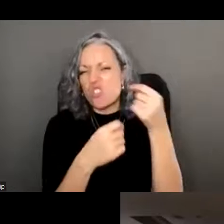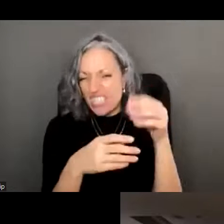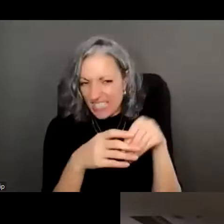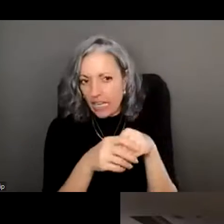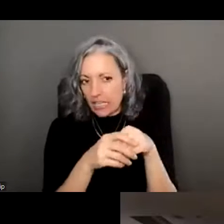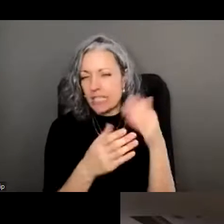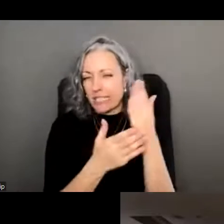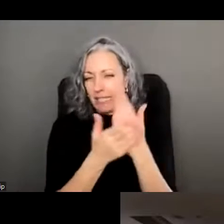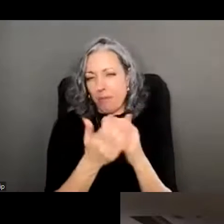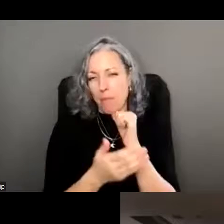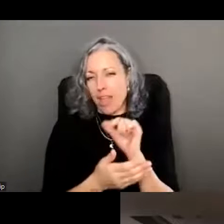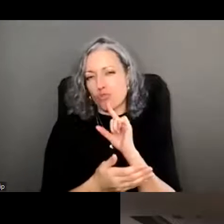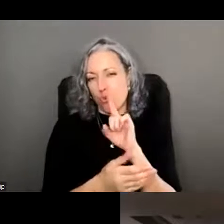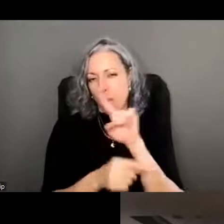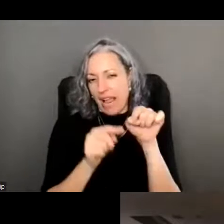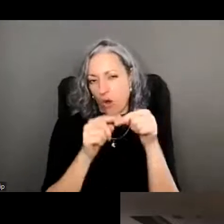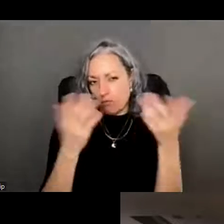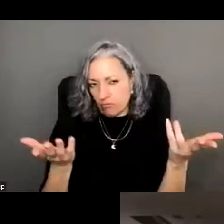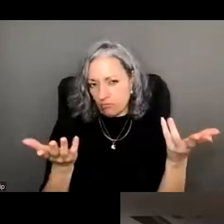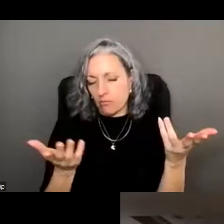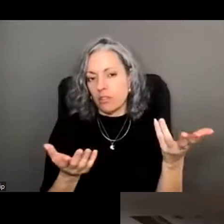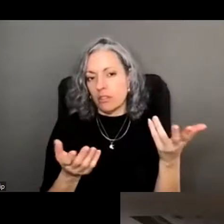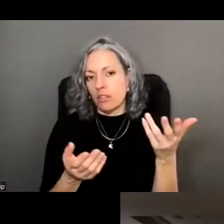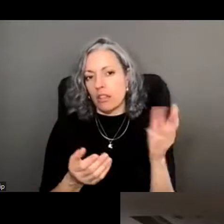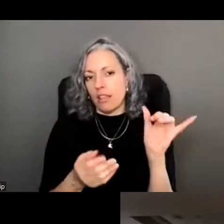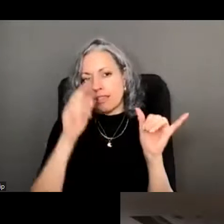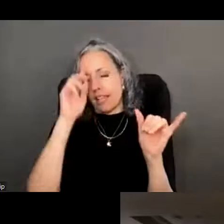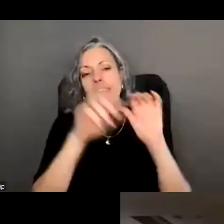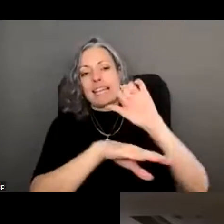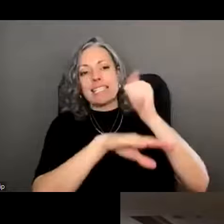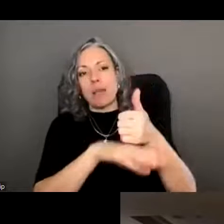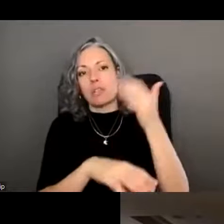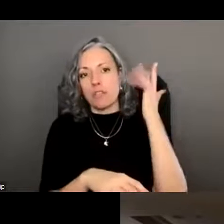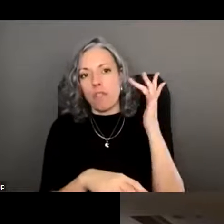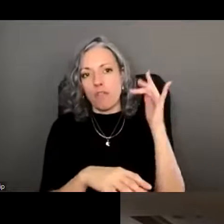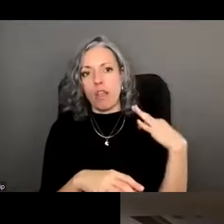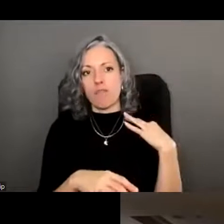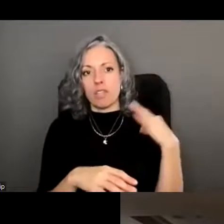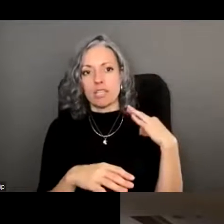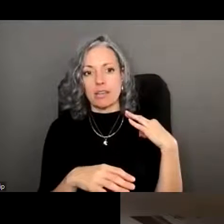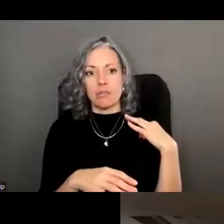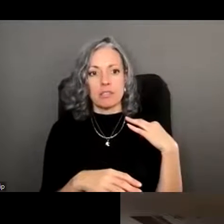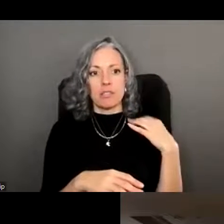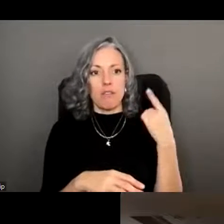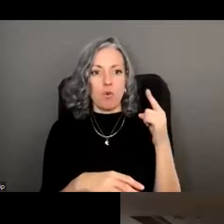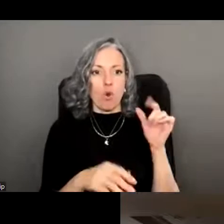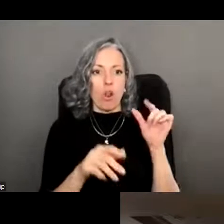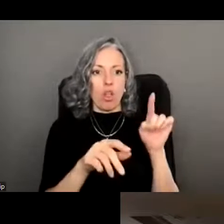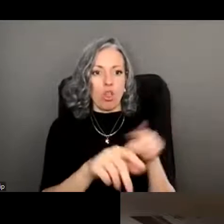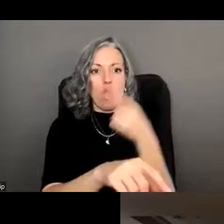I'm not sure about, like establish the California Voluntary Savings Account for long-term care. I don't